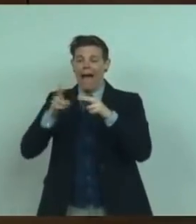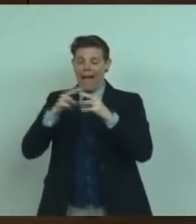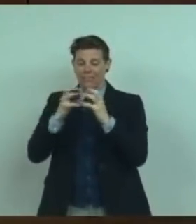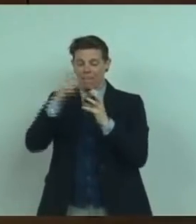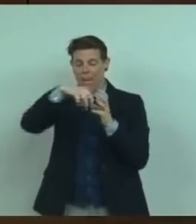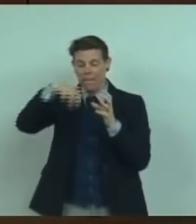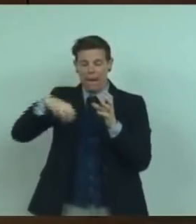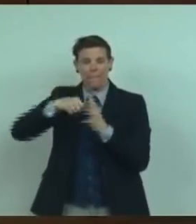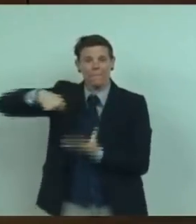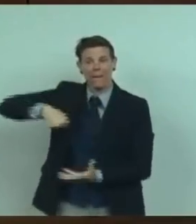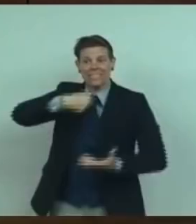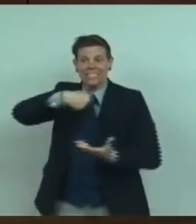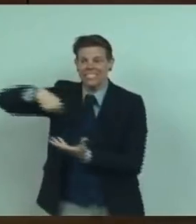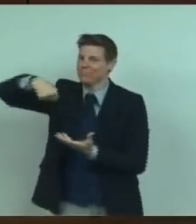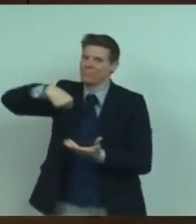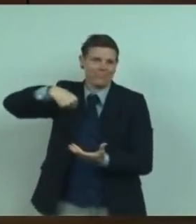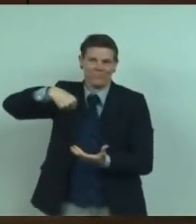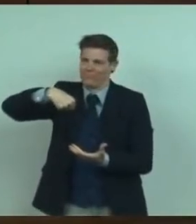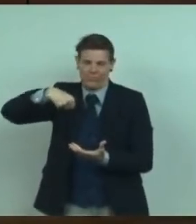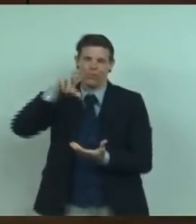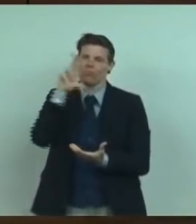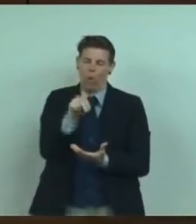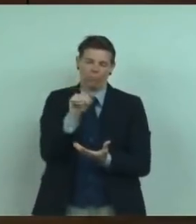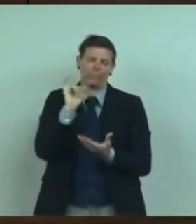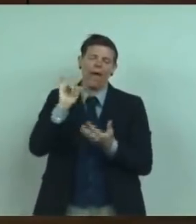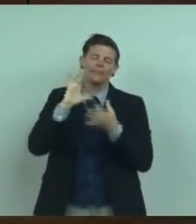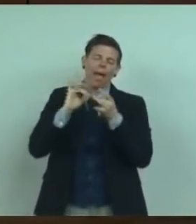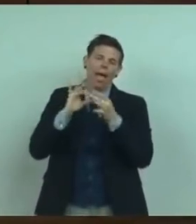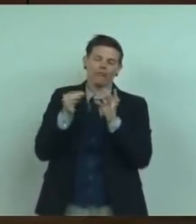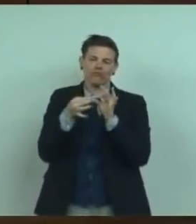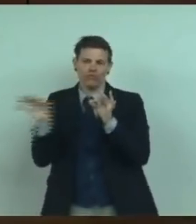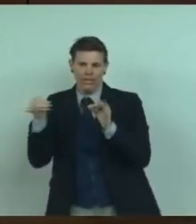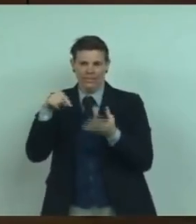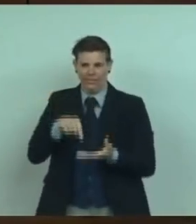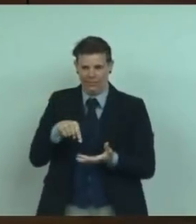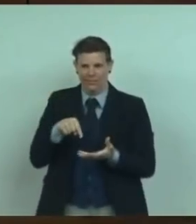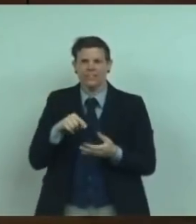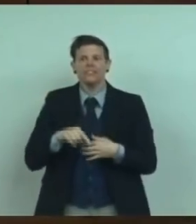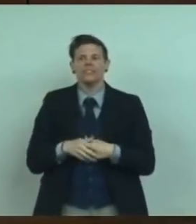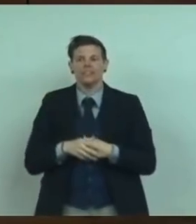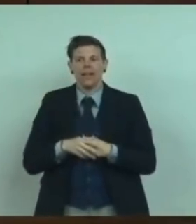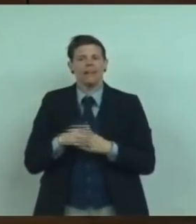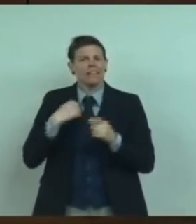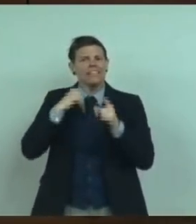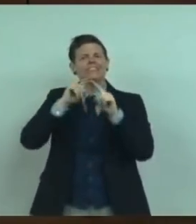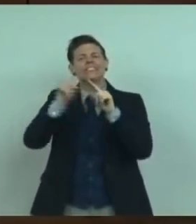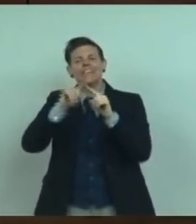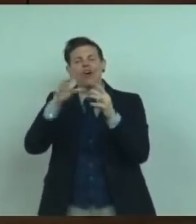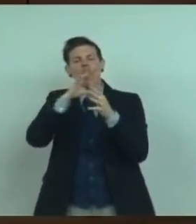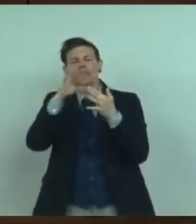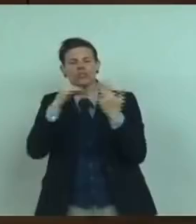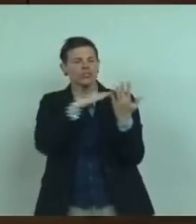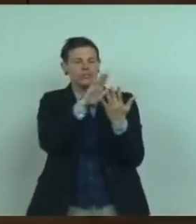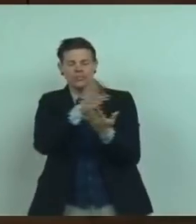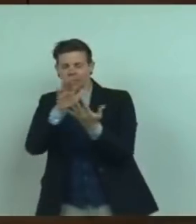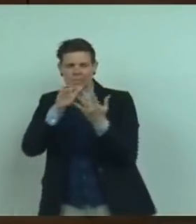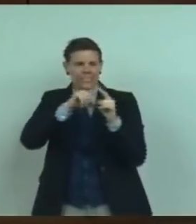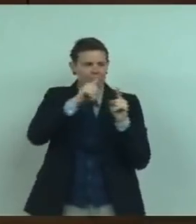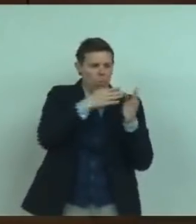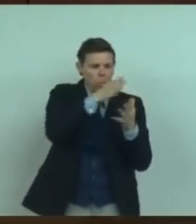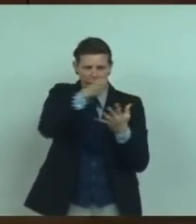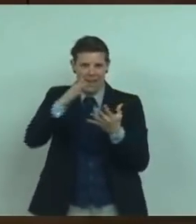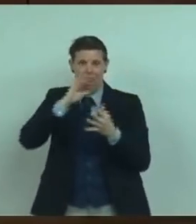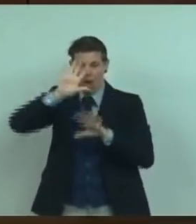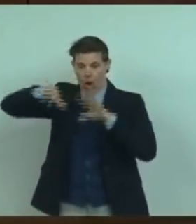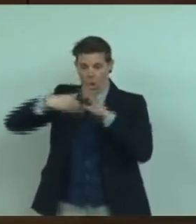are treating this with a sense that, what do I need to do if I don't get any, if there wasn't a national stockpile? What are we going to